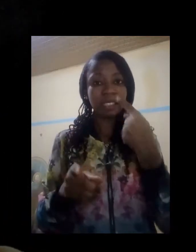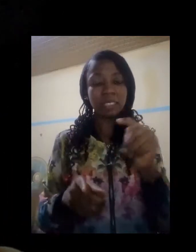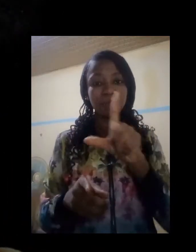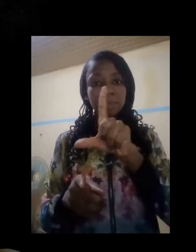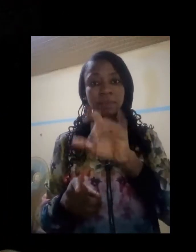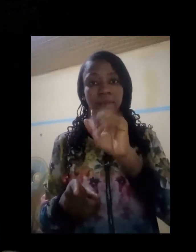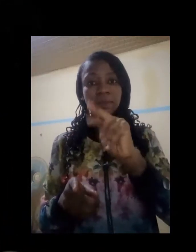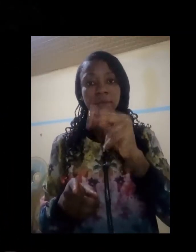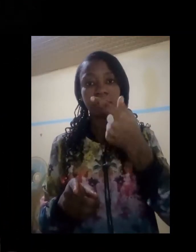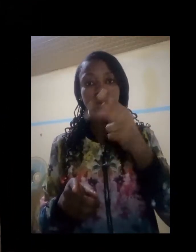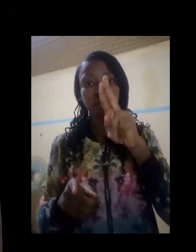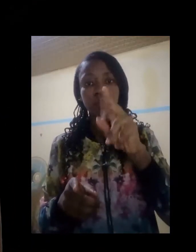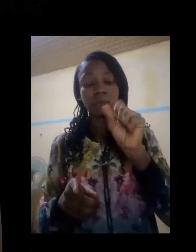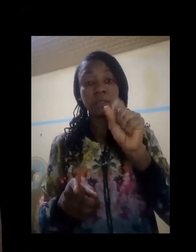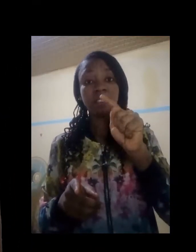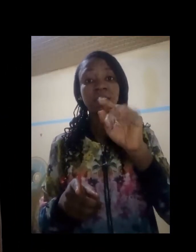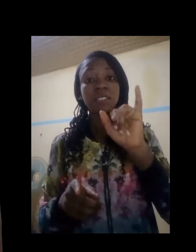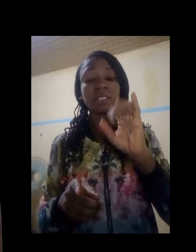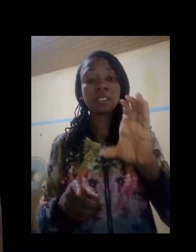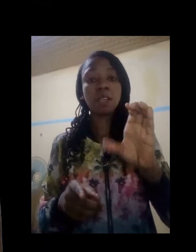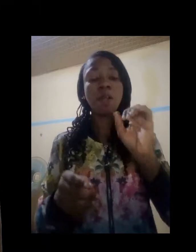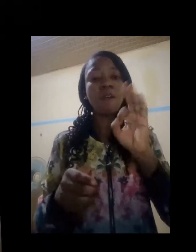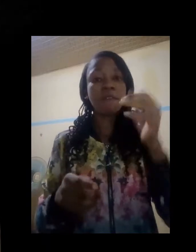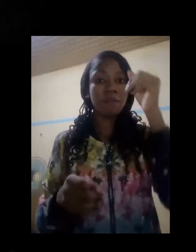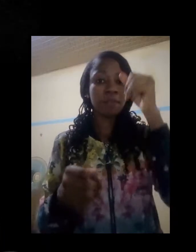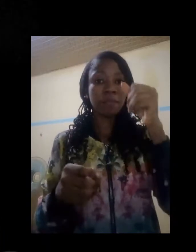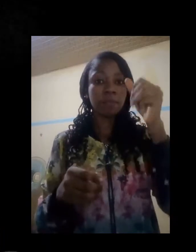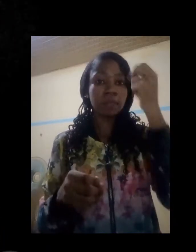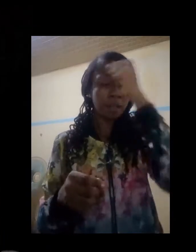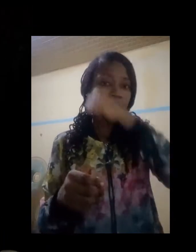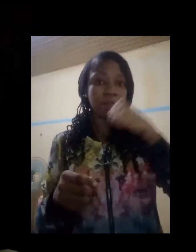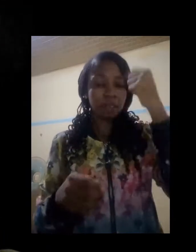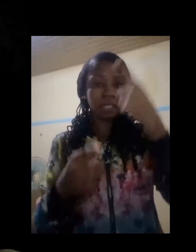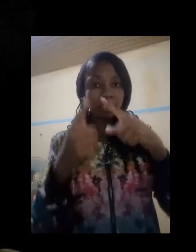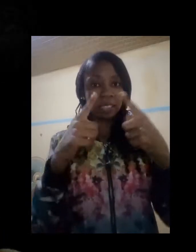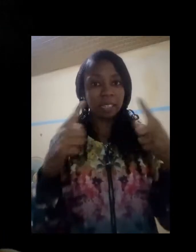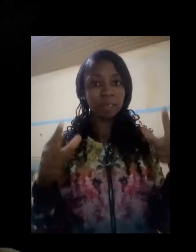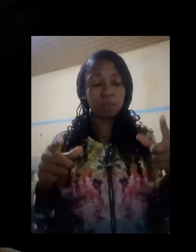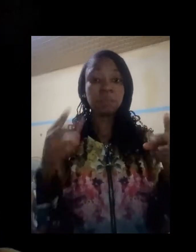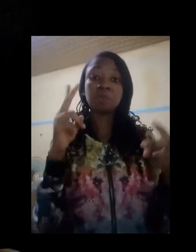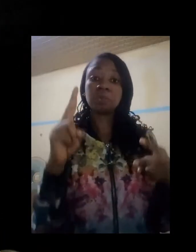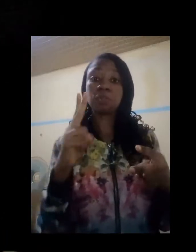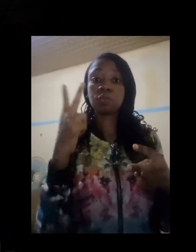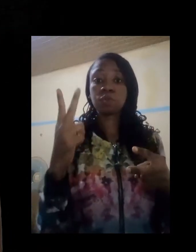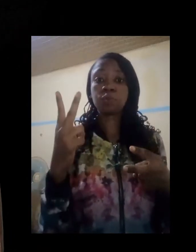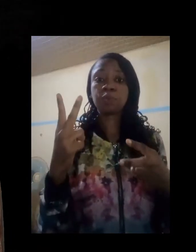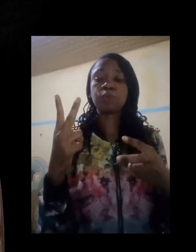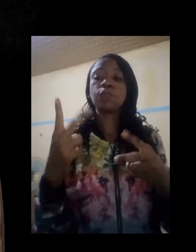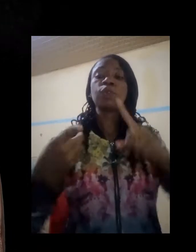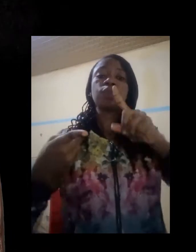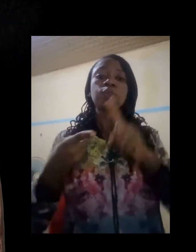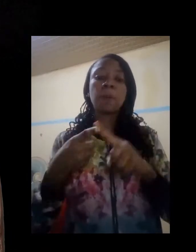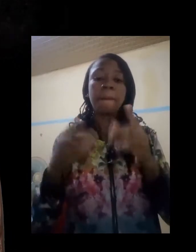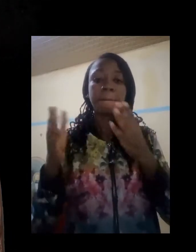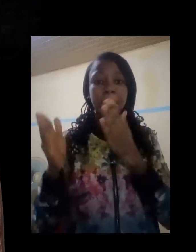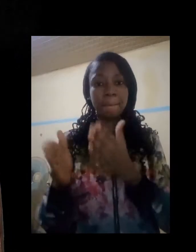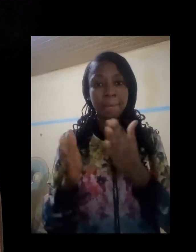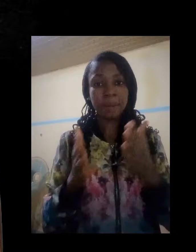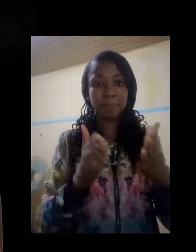linguistics of indigenous African sign languages. Number two, that course was designed to